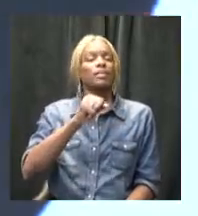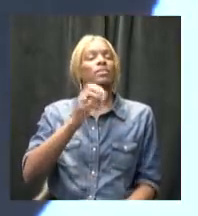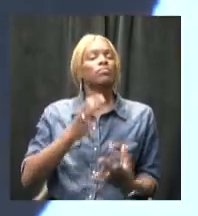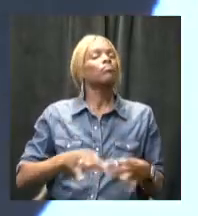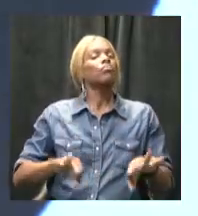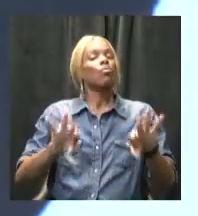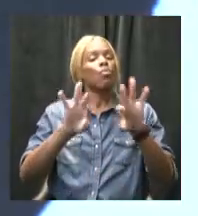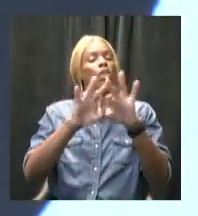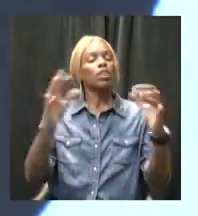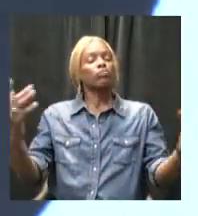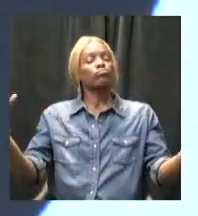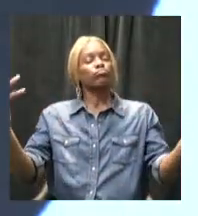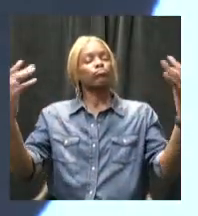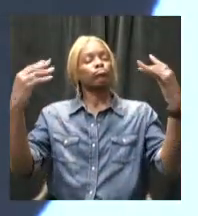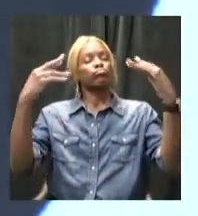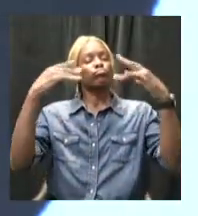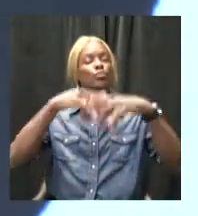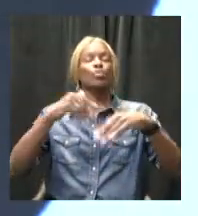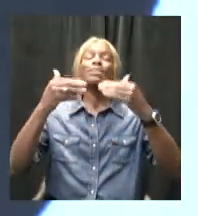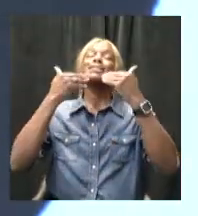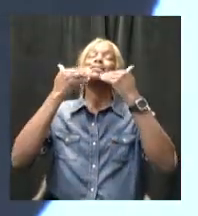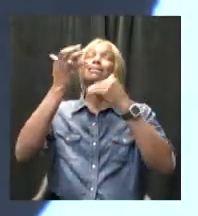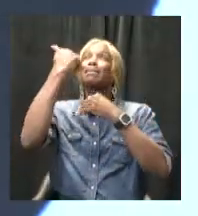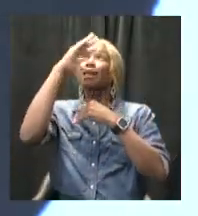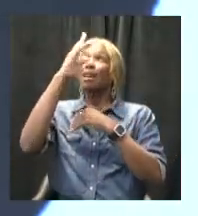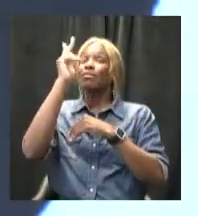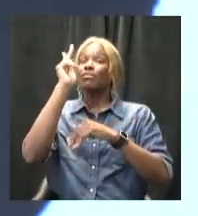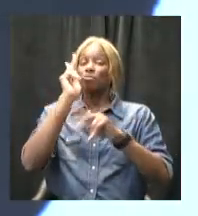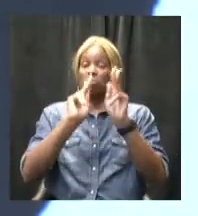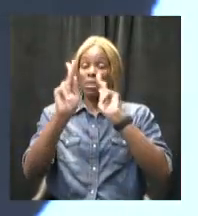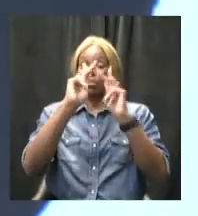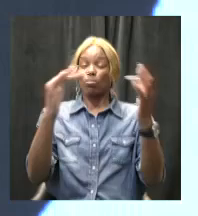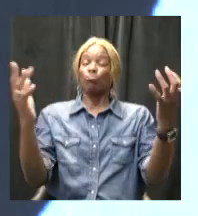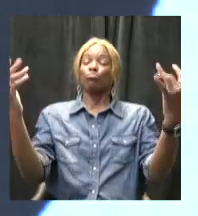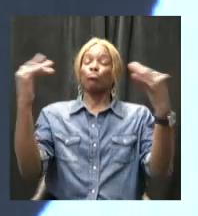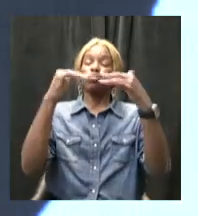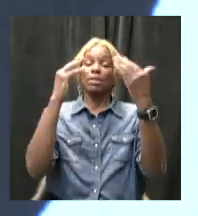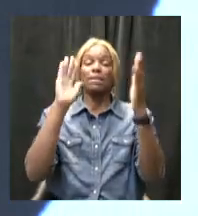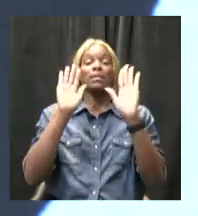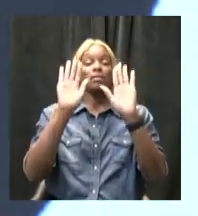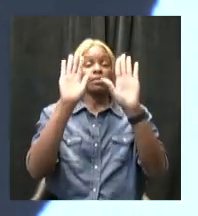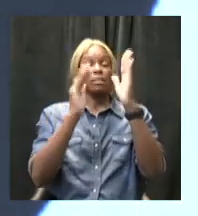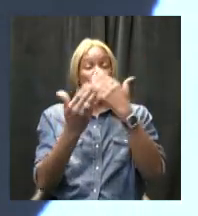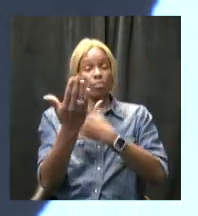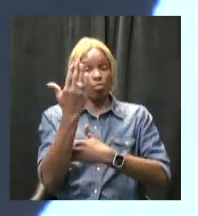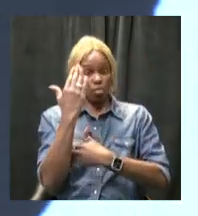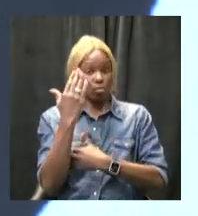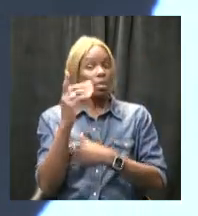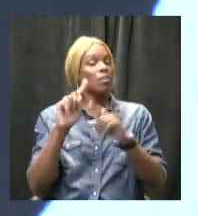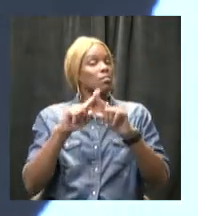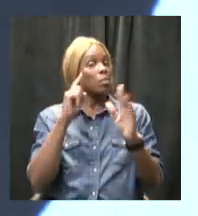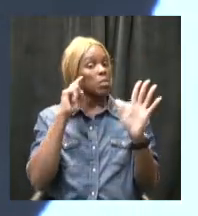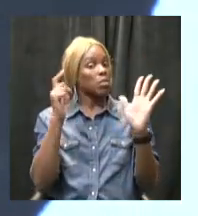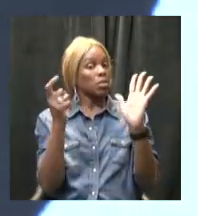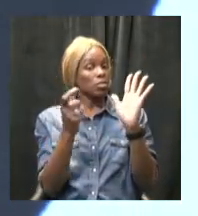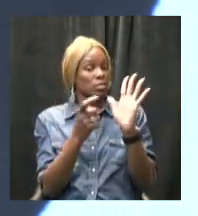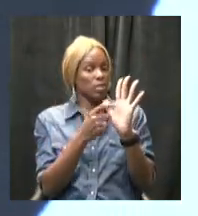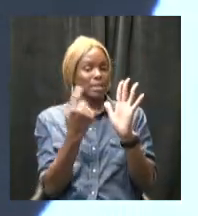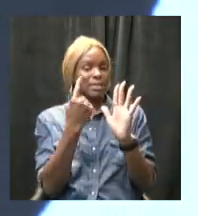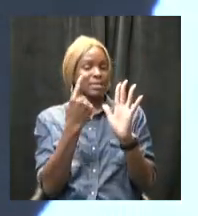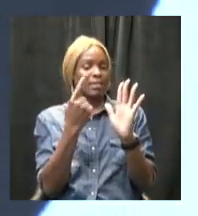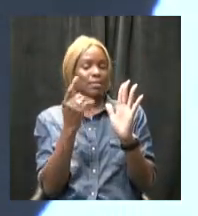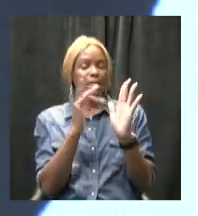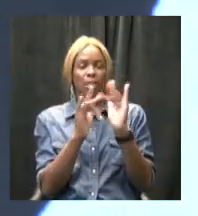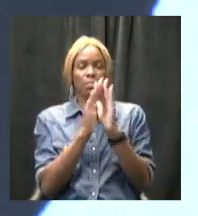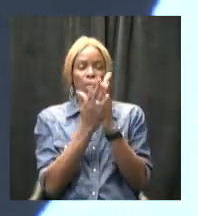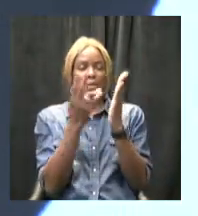to gather together. We thank God for you gathering with us on Sunday mornings. But I also want you to notice there's also something in the text